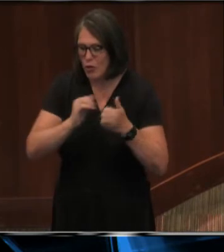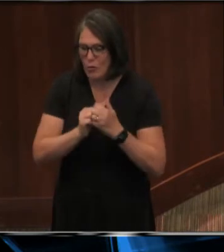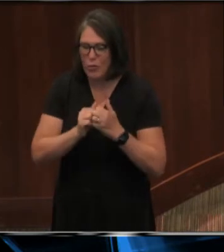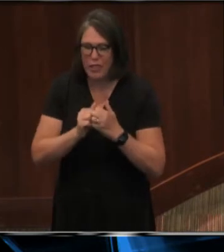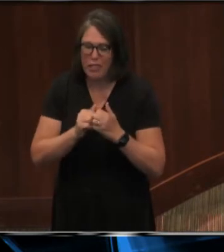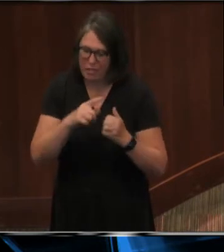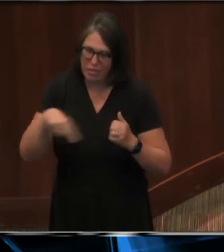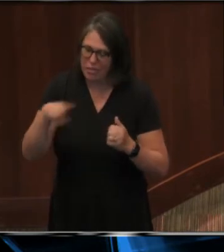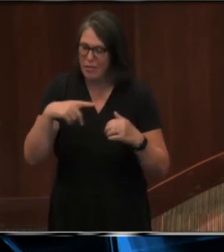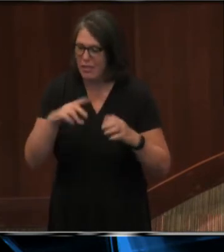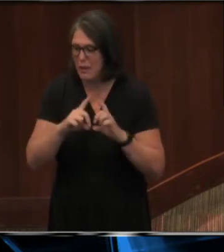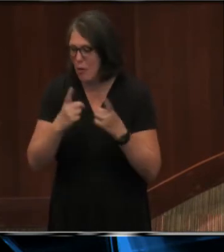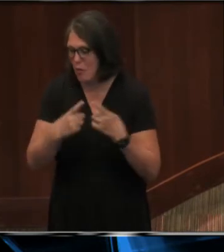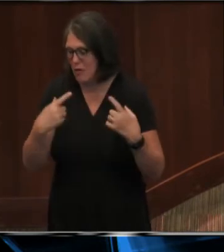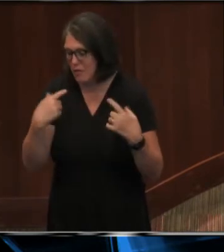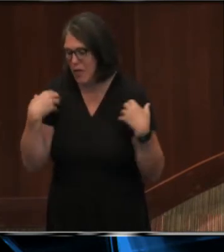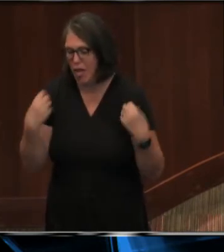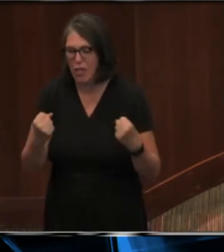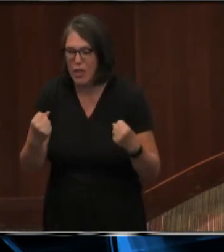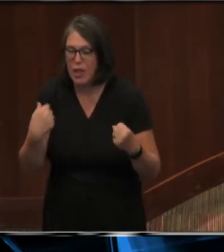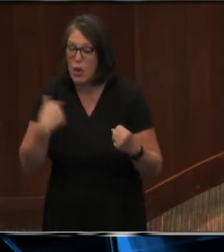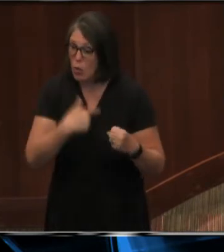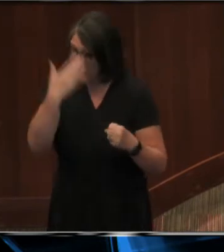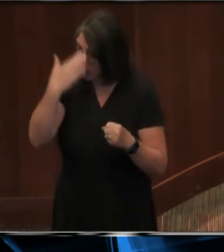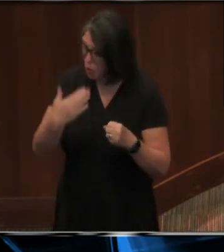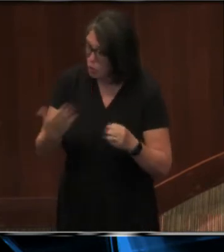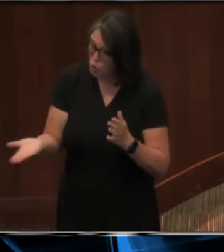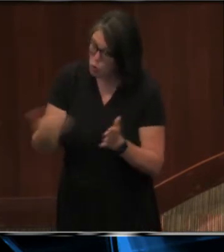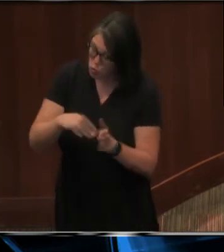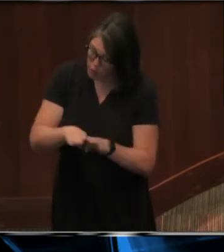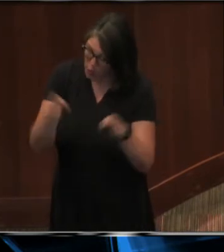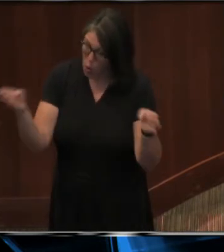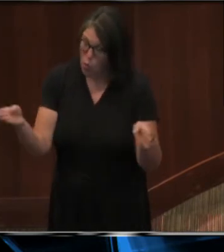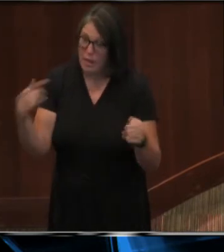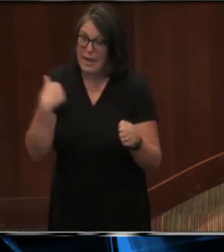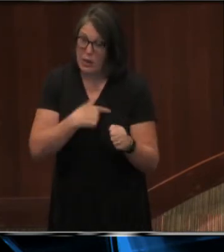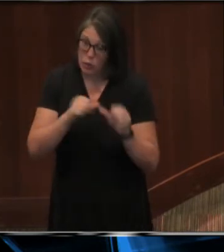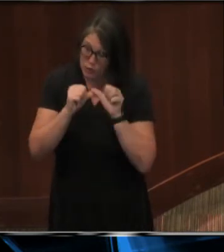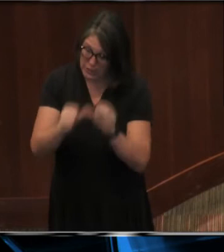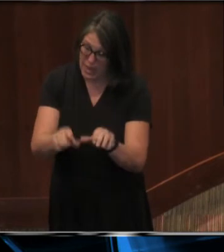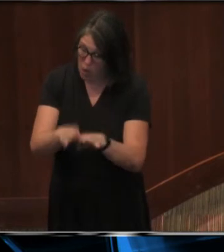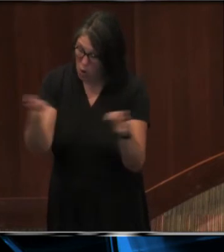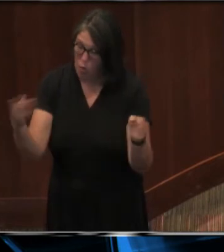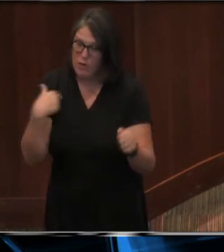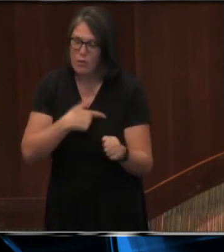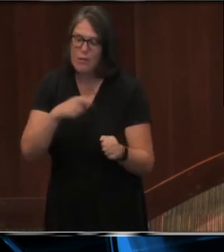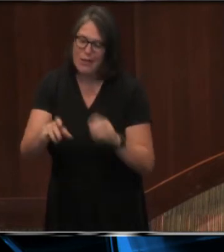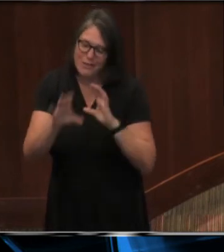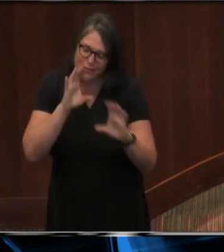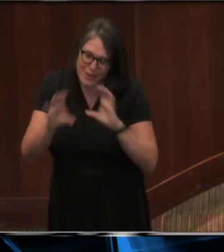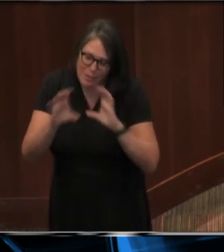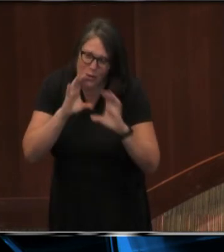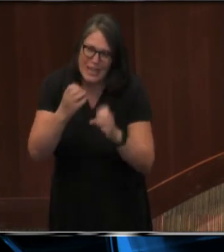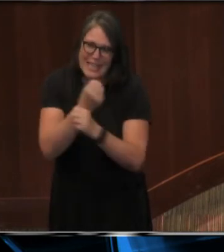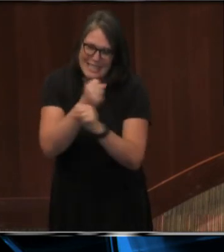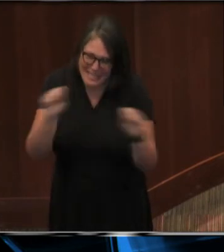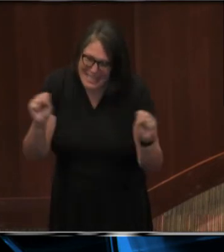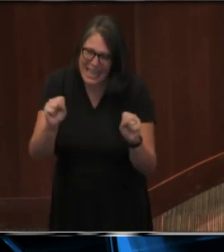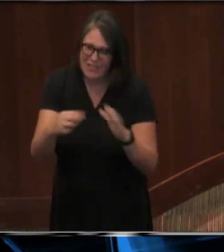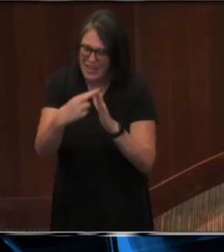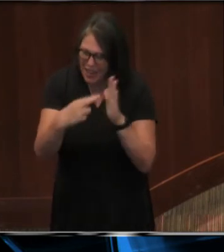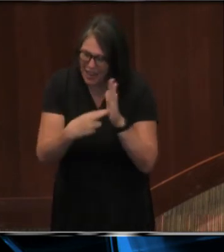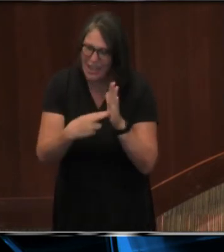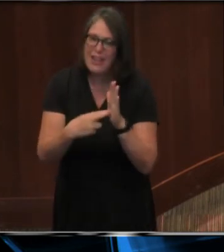We know that in order to reopen our economy and stay open, we must communicate safety guidelines and